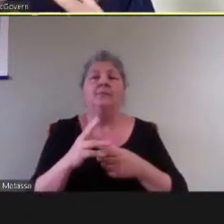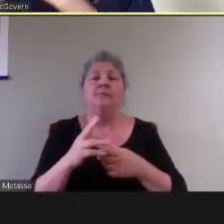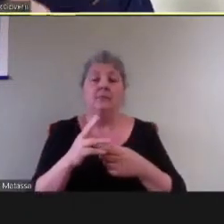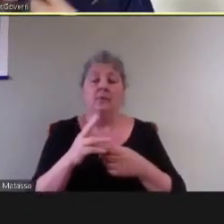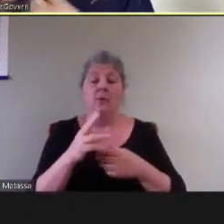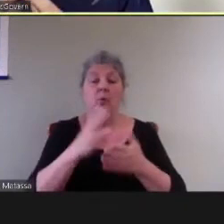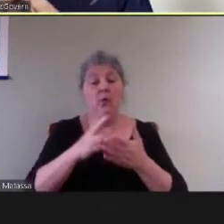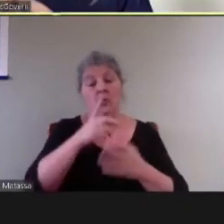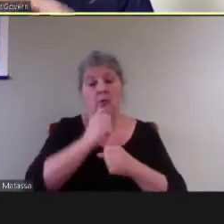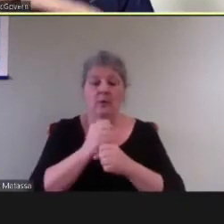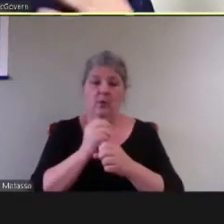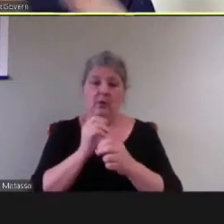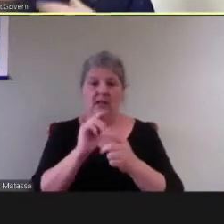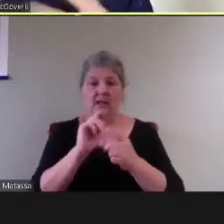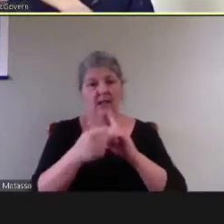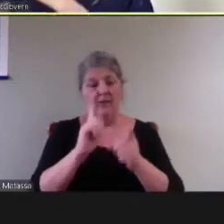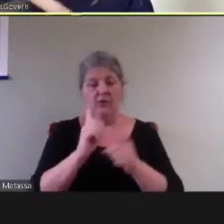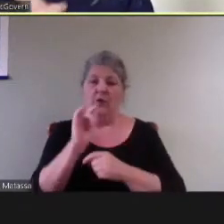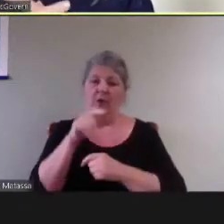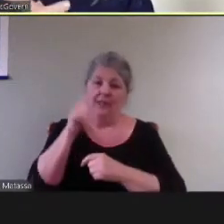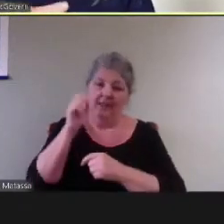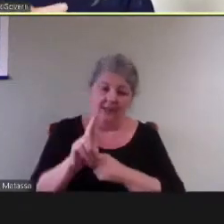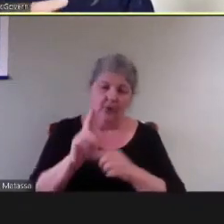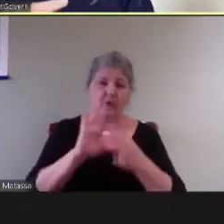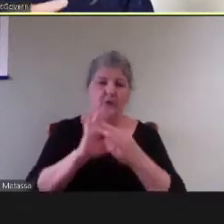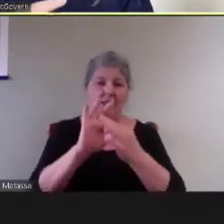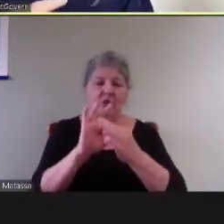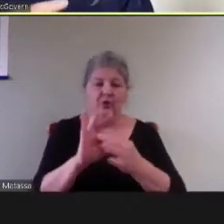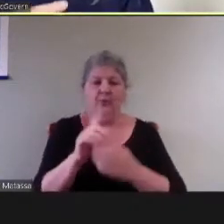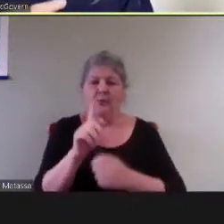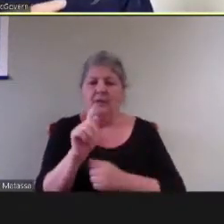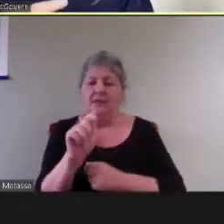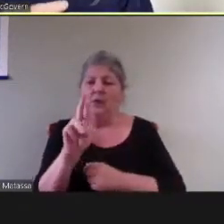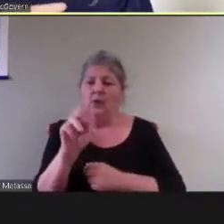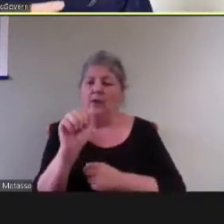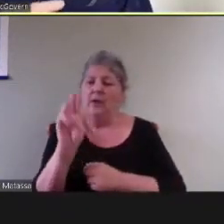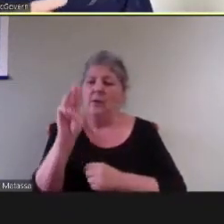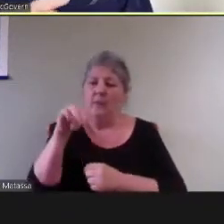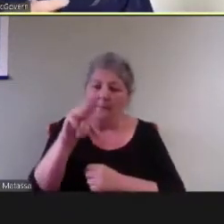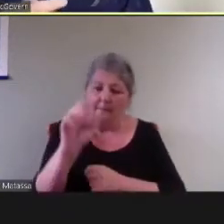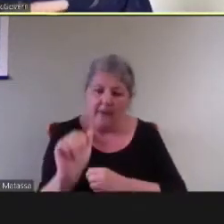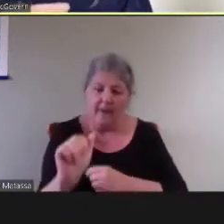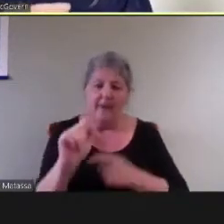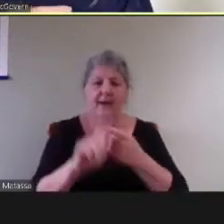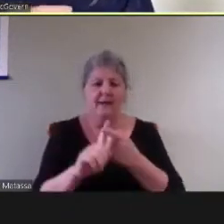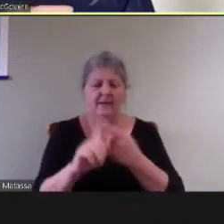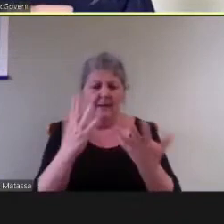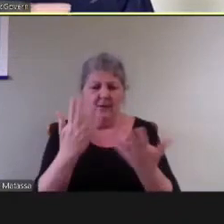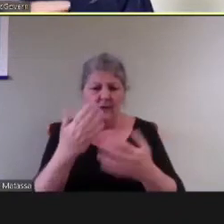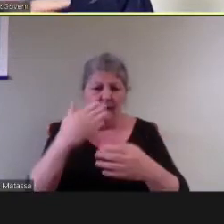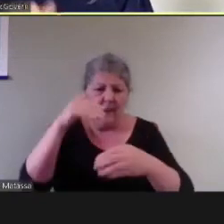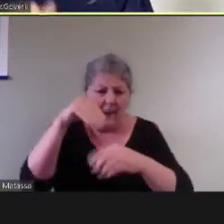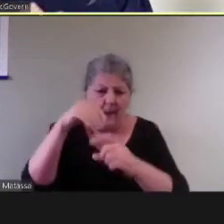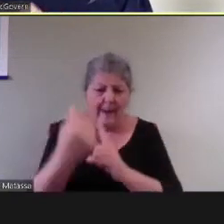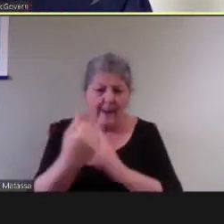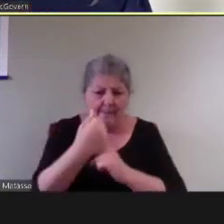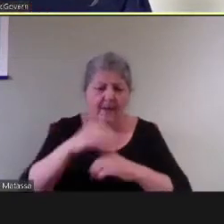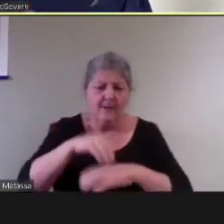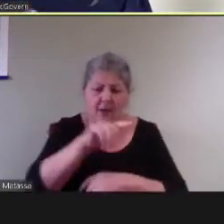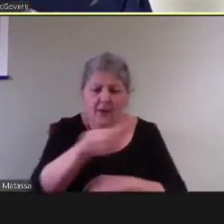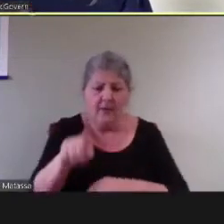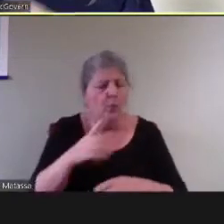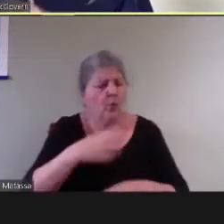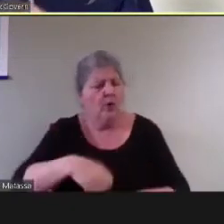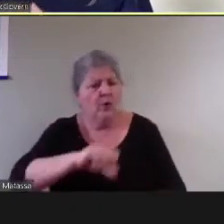interrelationships between trauma and these variety of impacted areas and outcomes. We're not